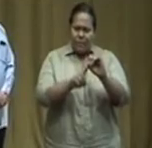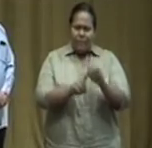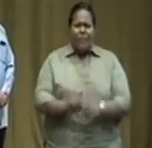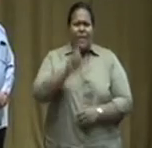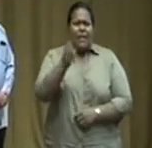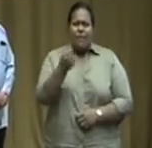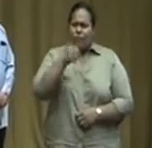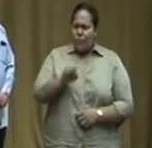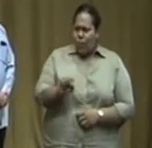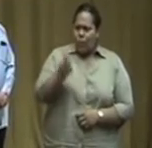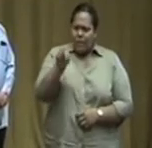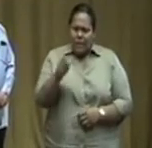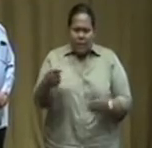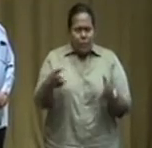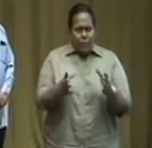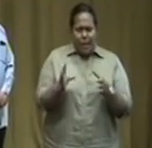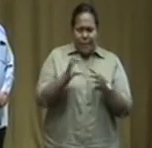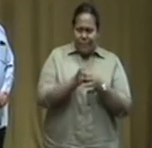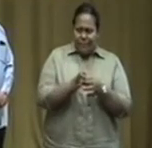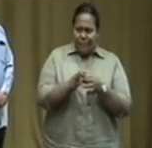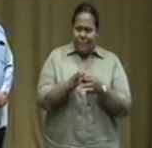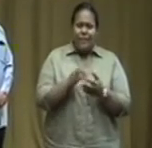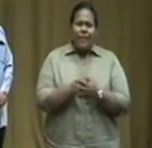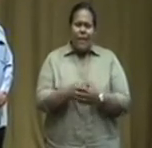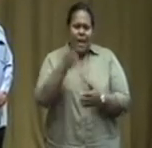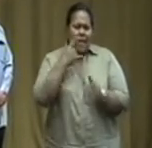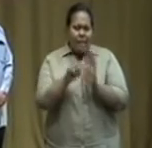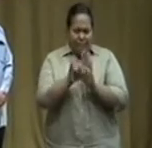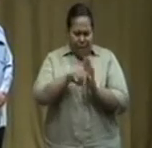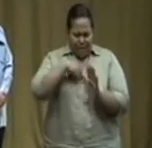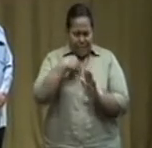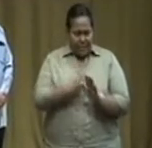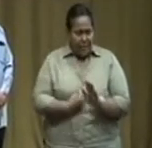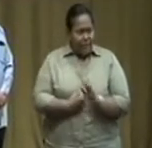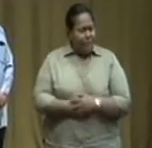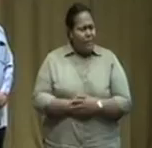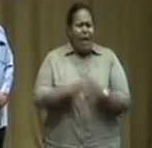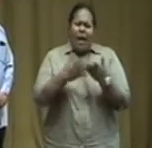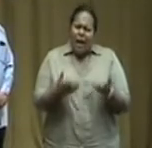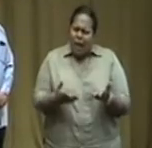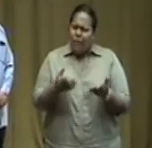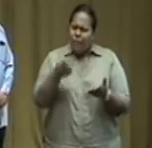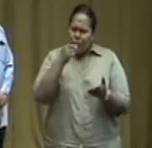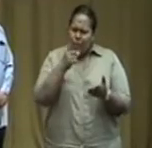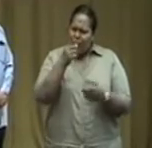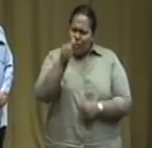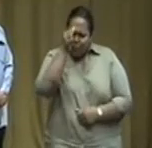for students to log on and identify themselves, how do you do the analytics? How do you track what they're doing? Because you can't